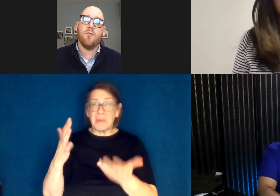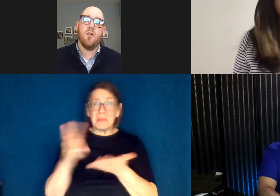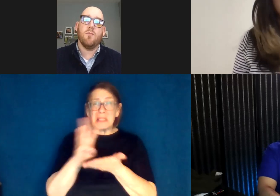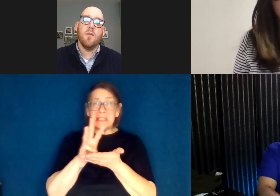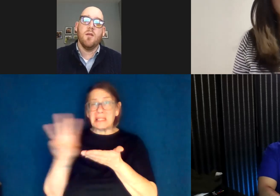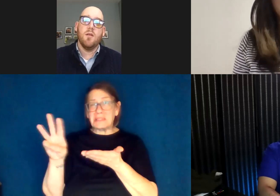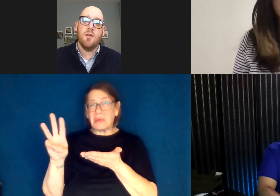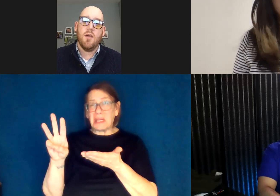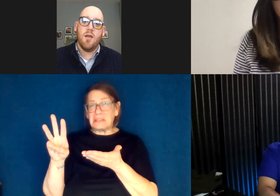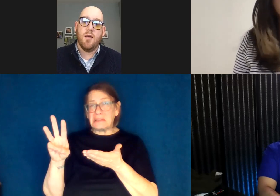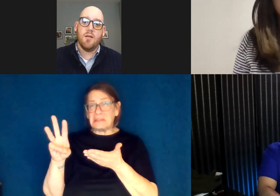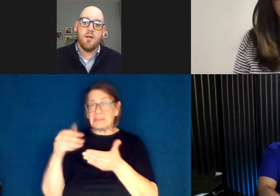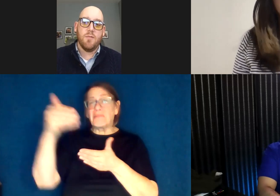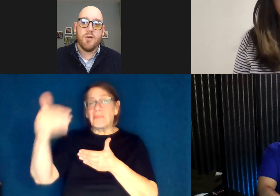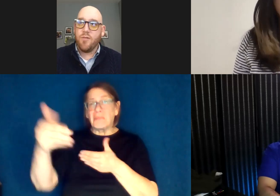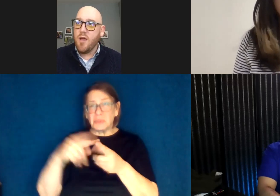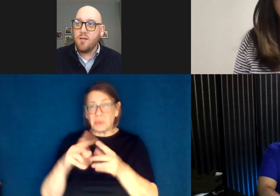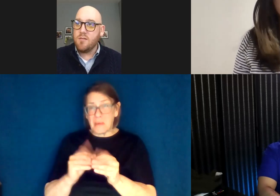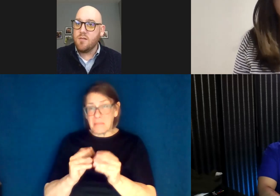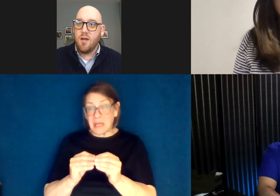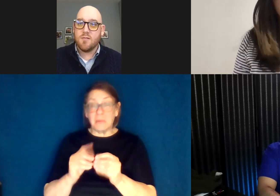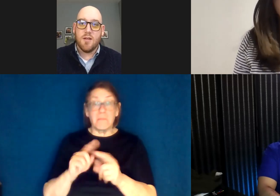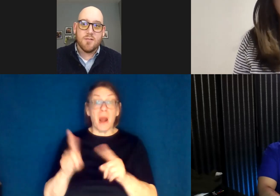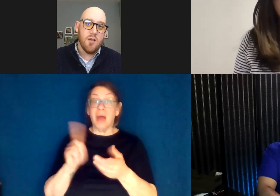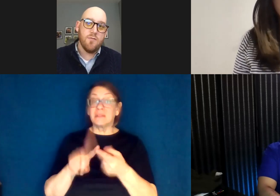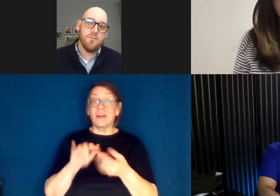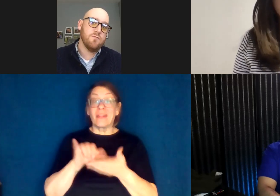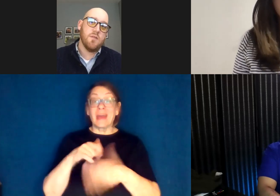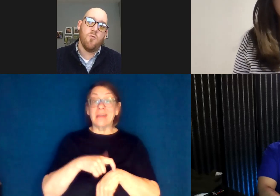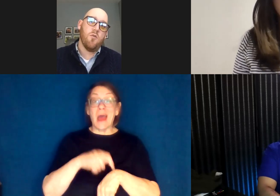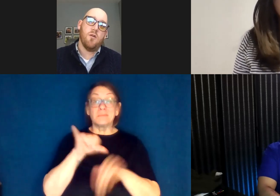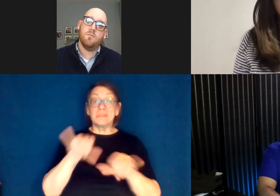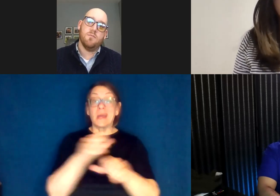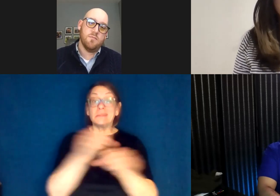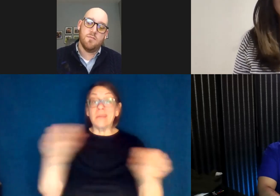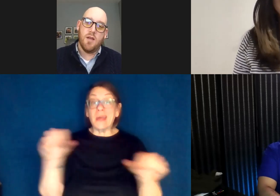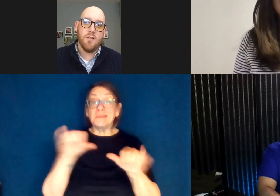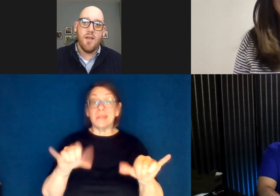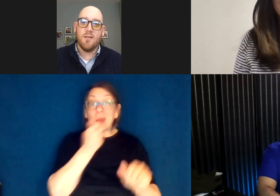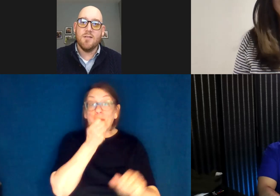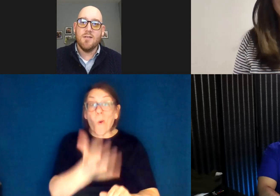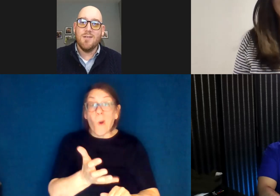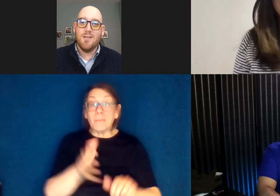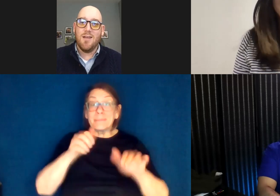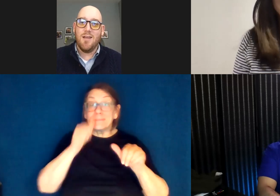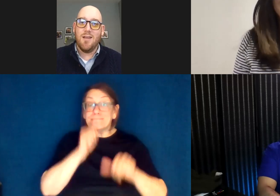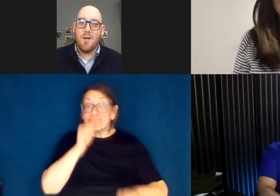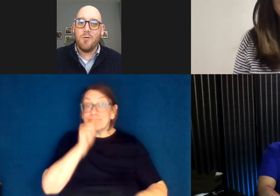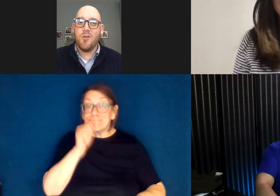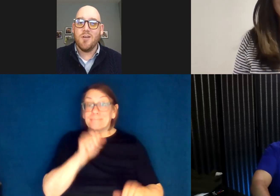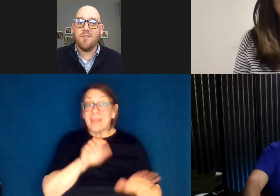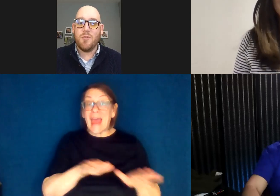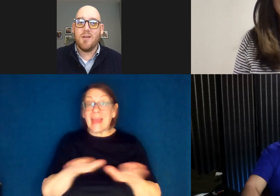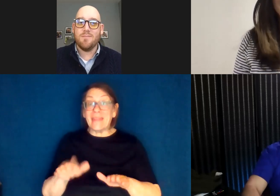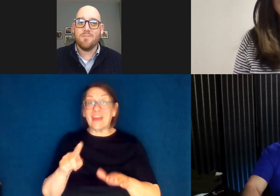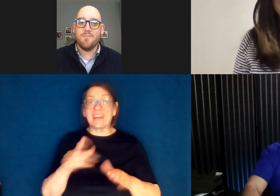time frame. And until then, stay safe, stay warm, hang in there, and Happy New